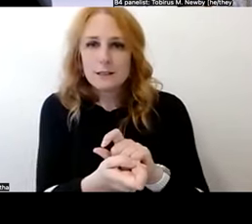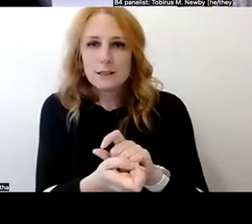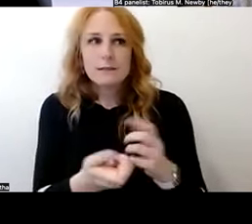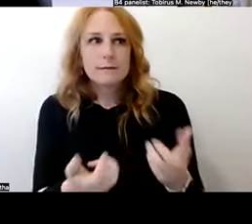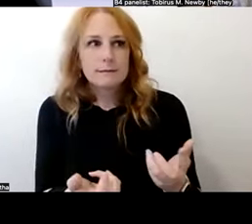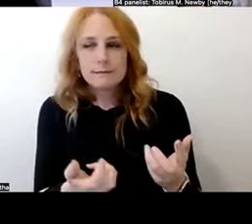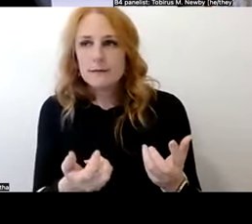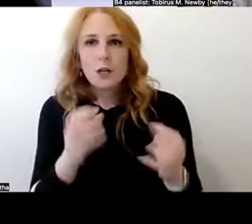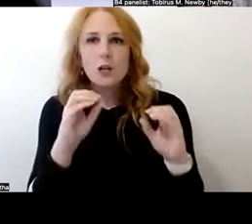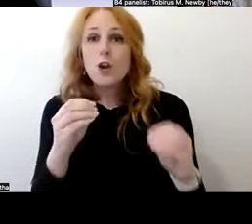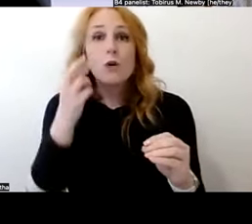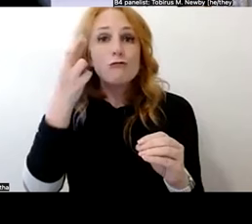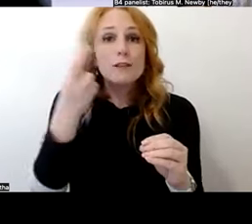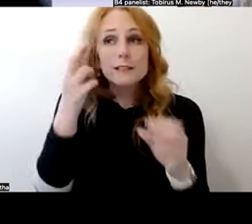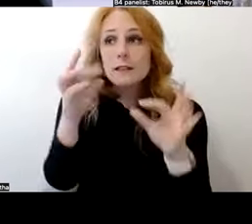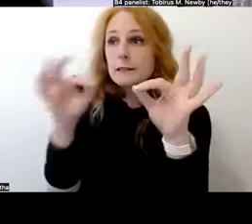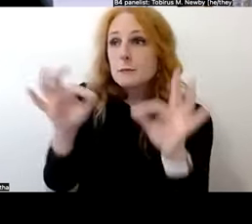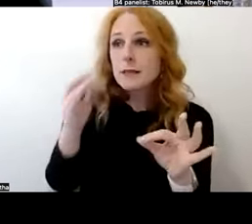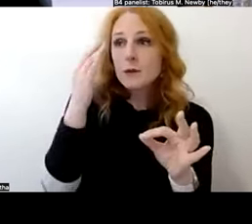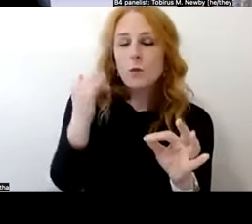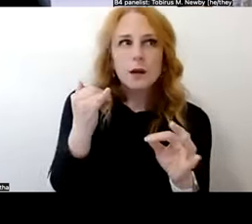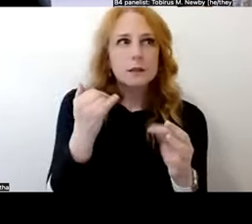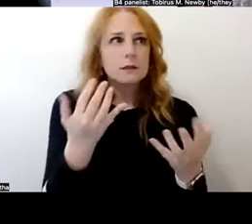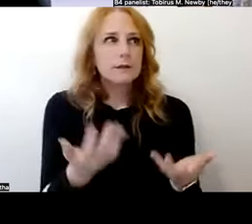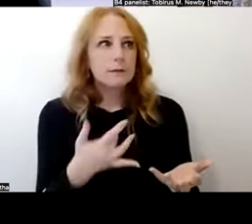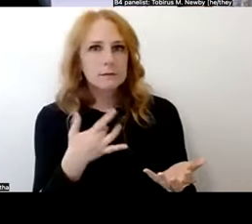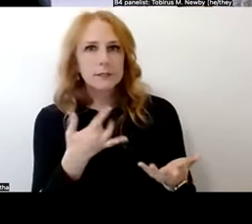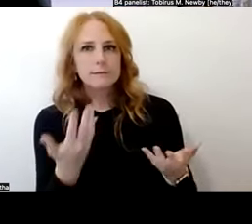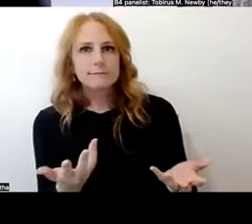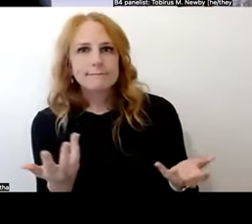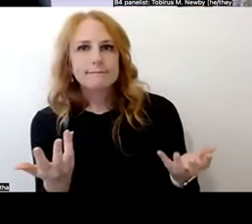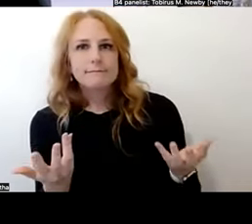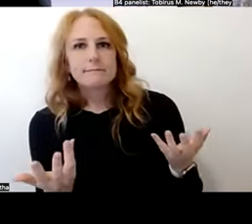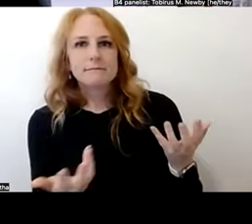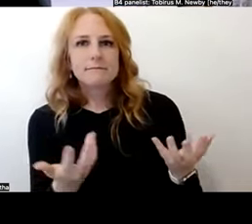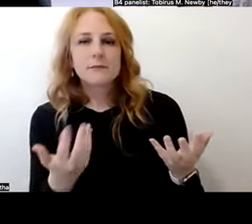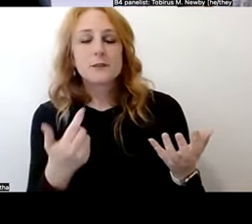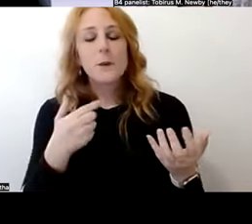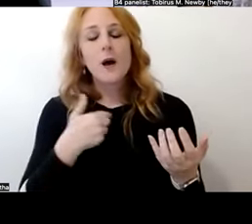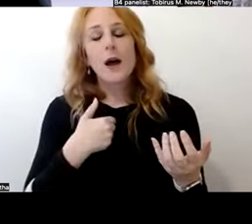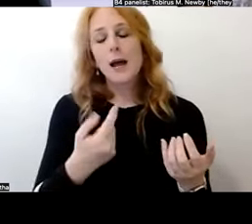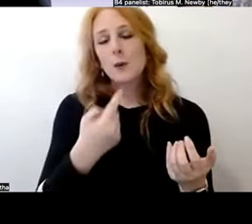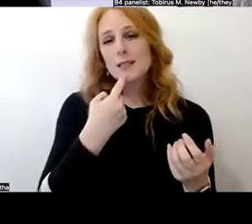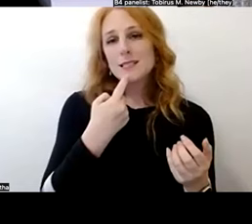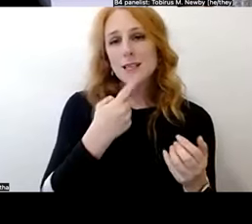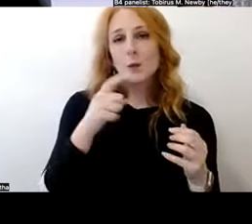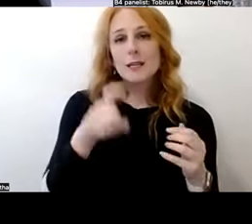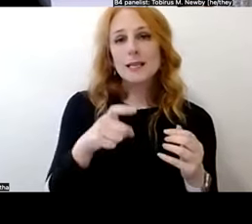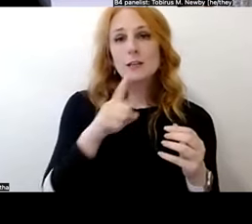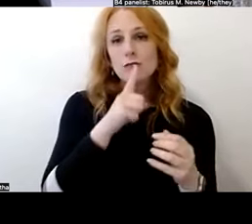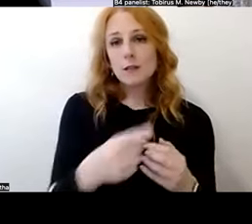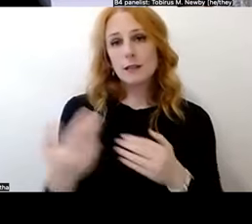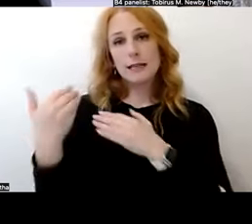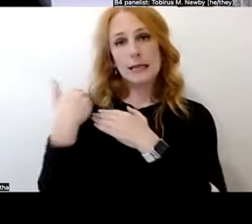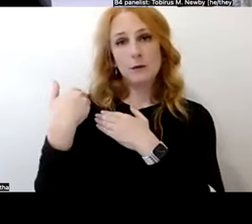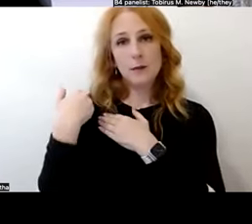requests are falling flat. And so I think into this question, I would elevate true accountability to what it is